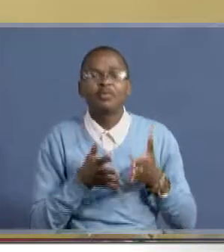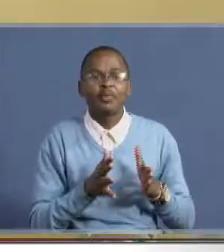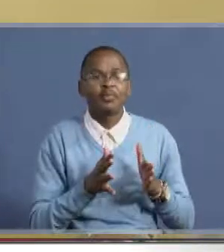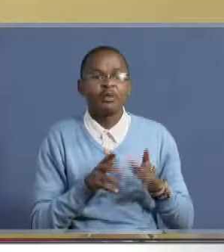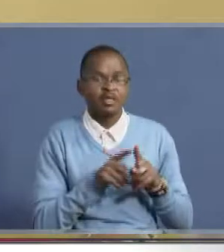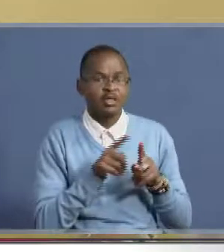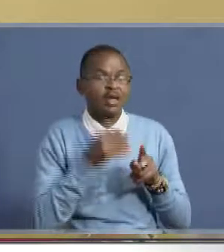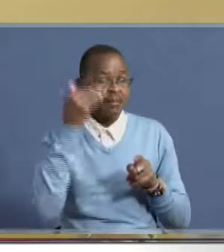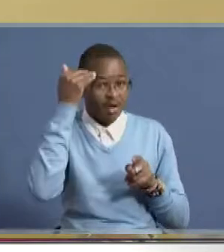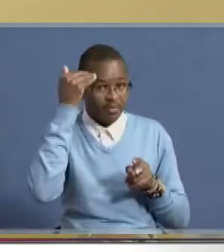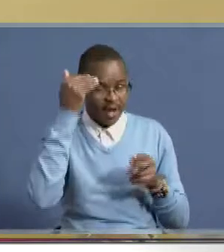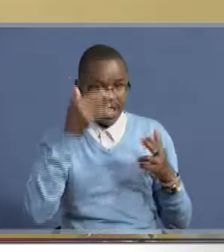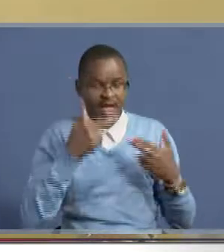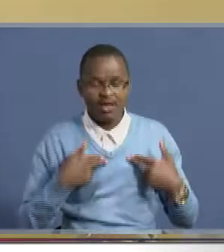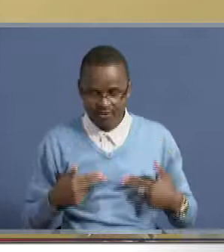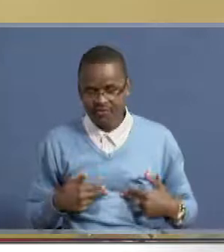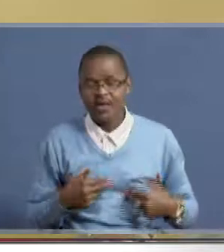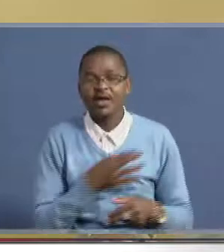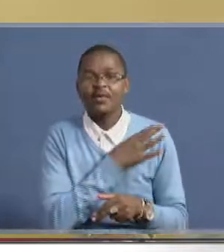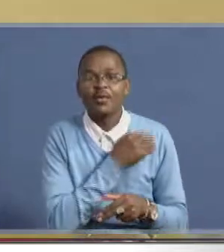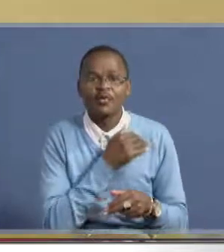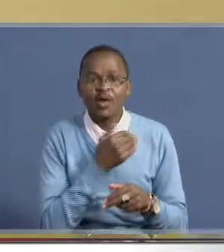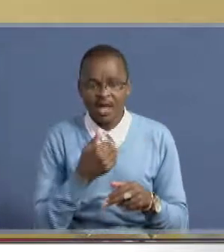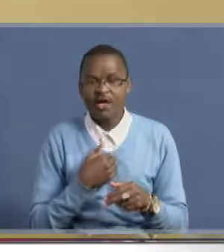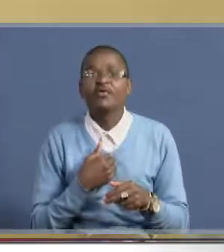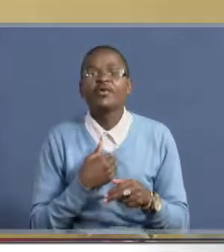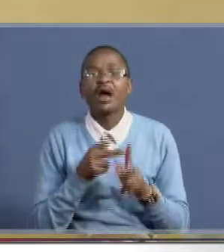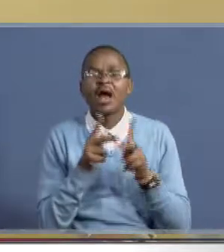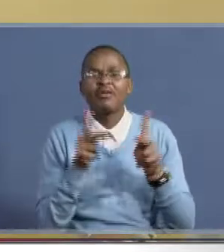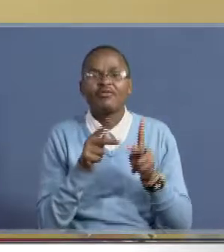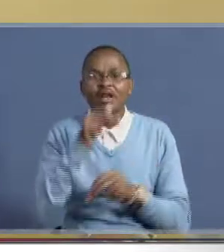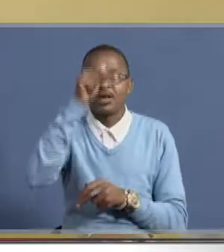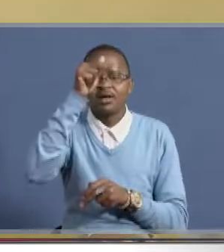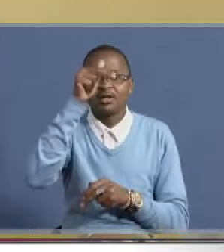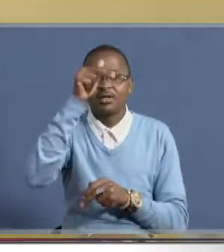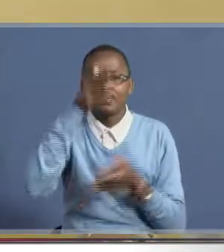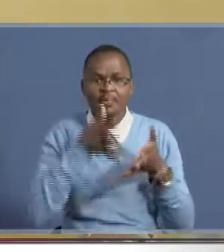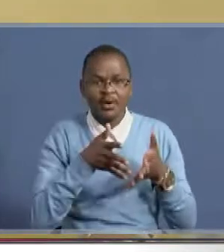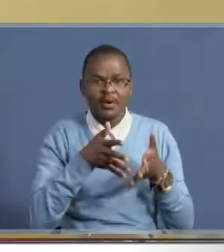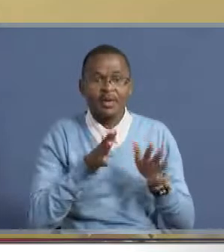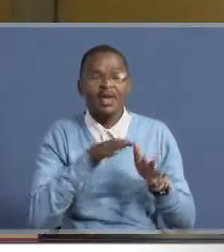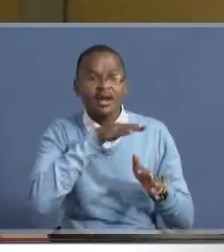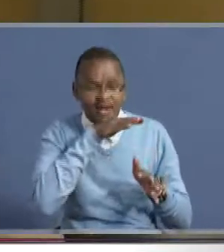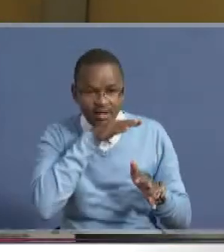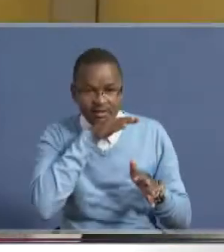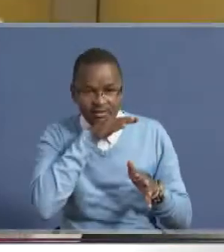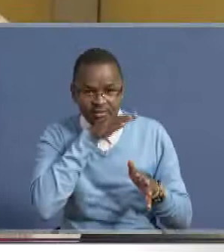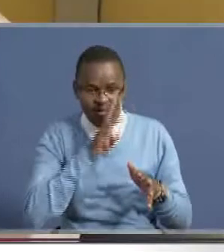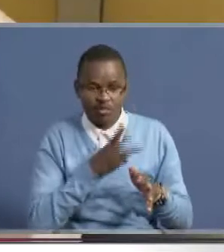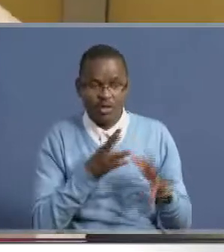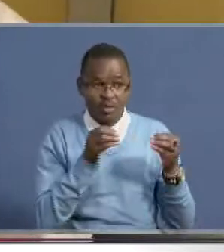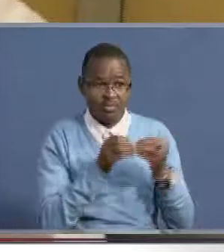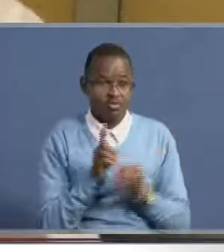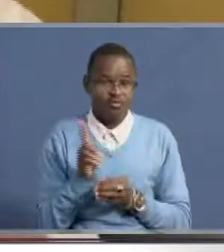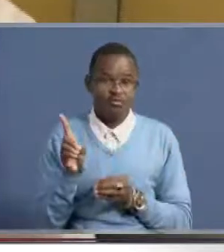child and adolescent health, and where we have a very high maternal mortality rate. We meet